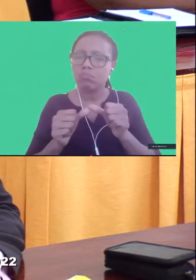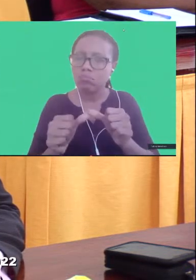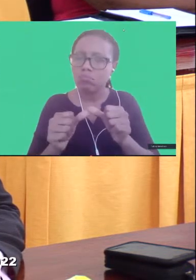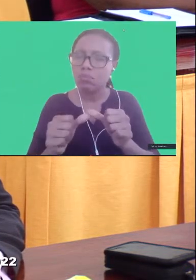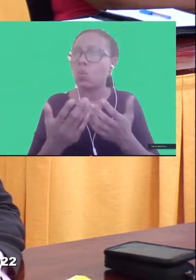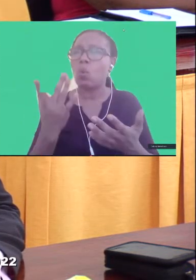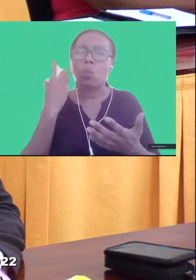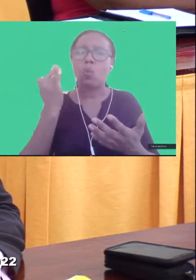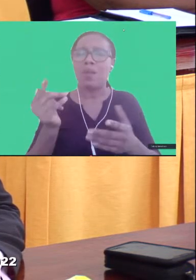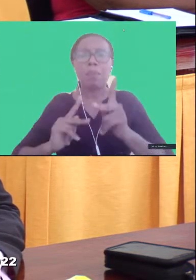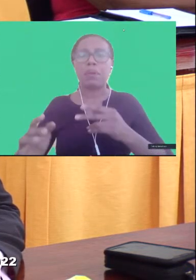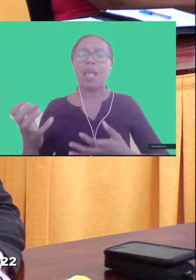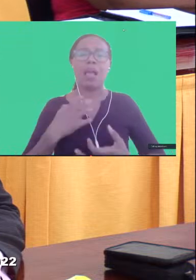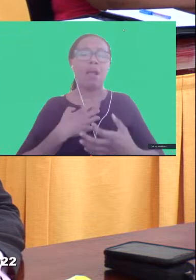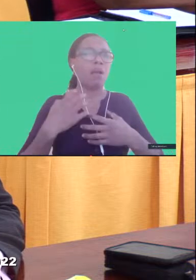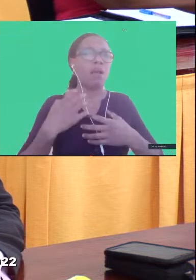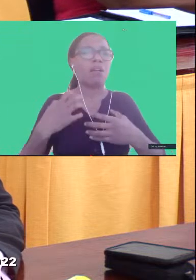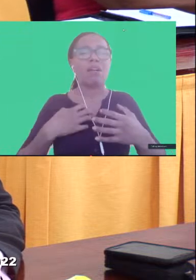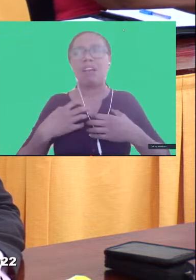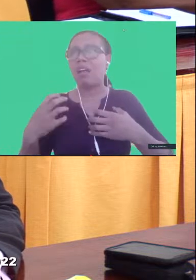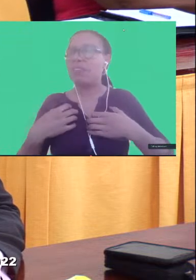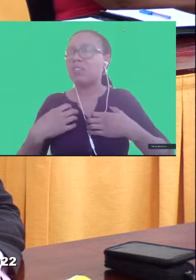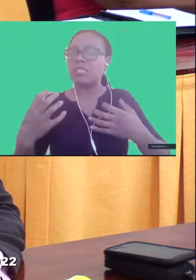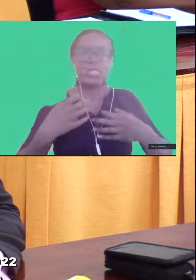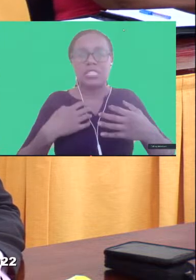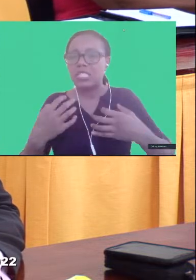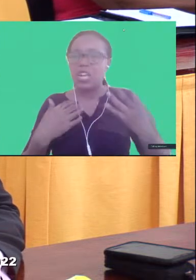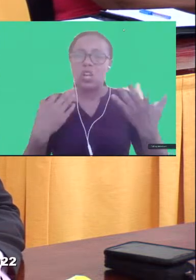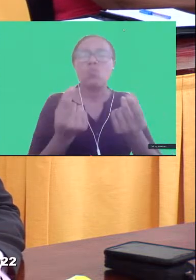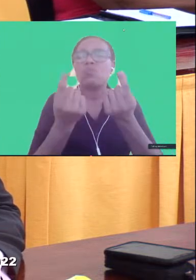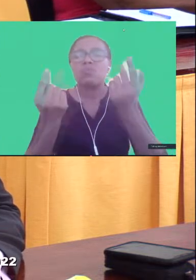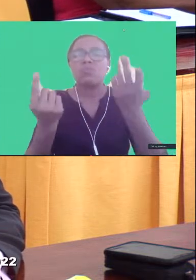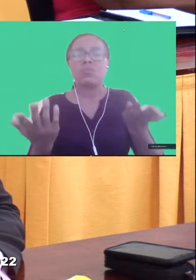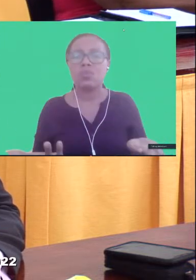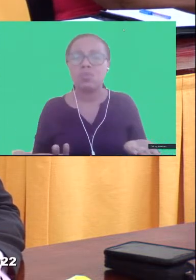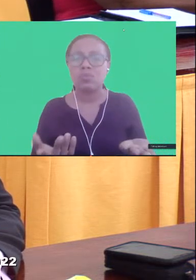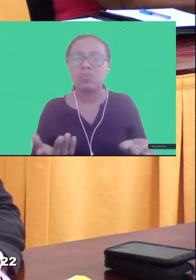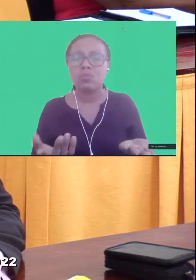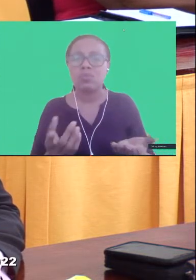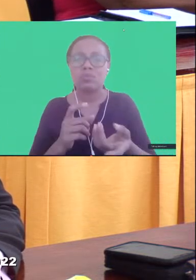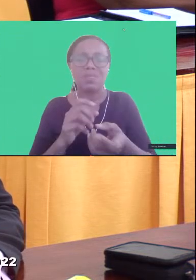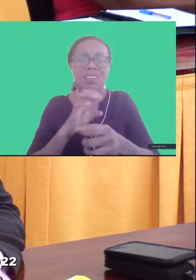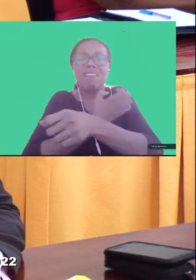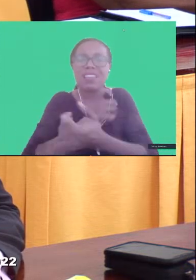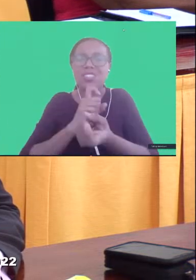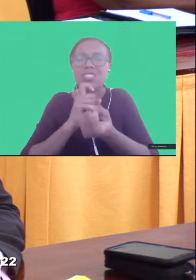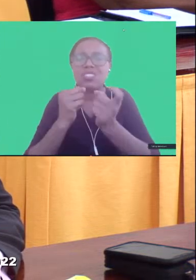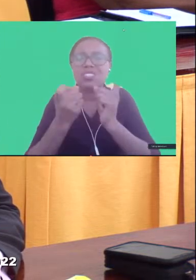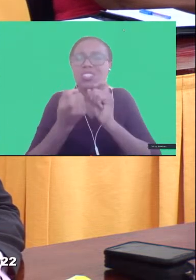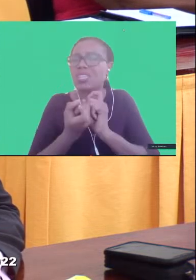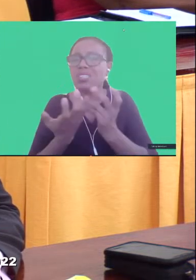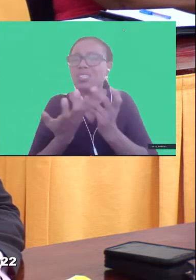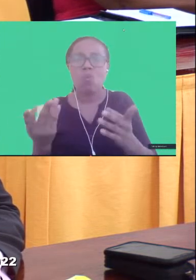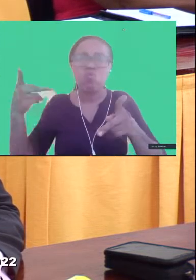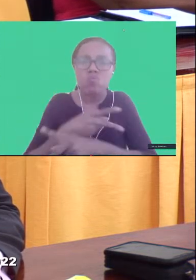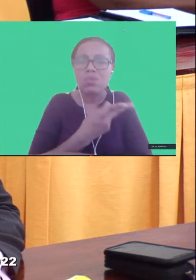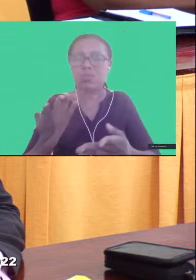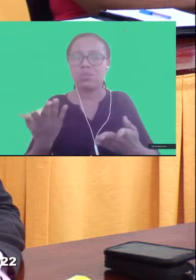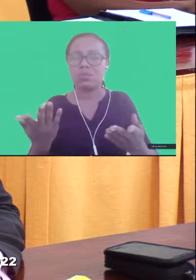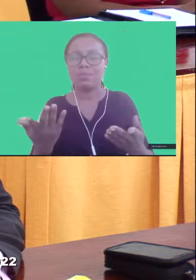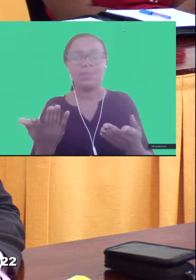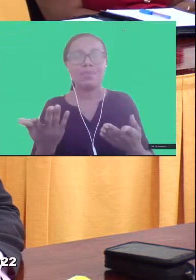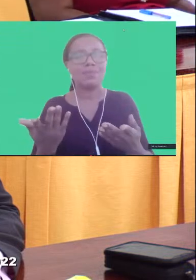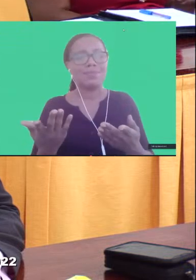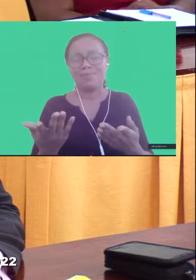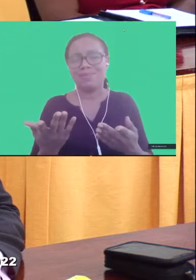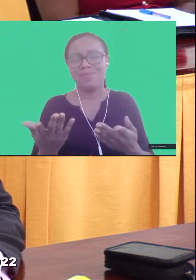another to their detriment. It must be to the advantage of the society as a whole. To perhaps explain better, and I